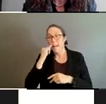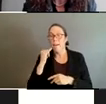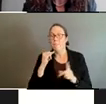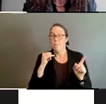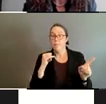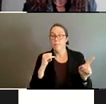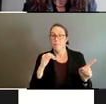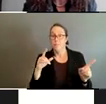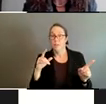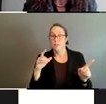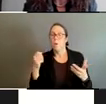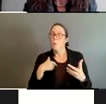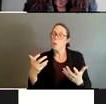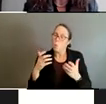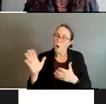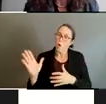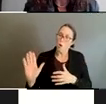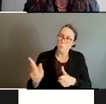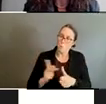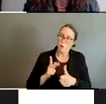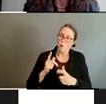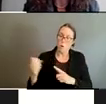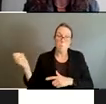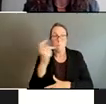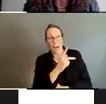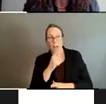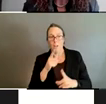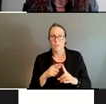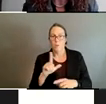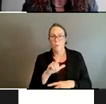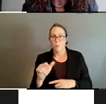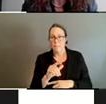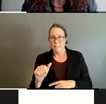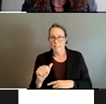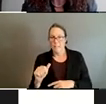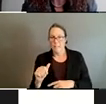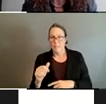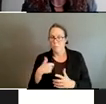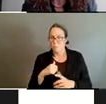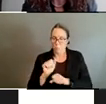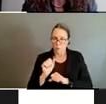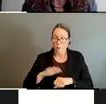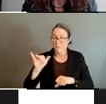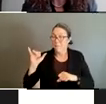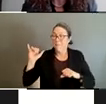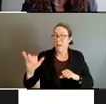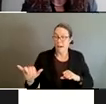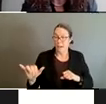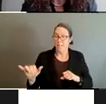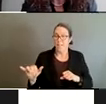her get back into Louisiana where she can be close to all of her daughter's medical providers. So we're, you know, actively working with